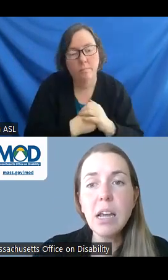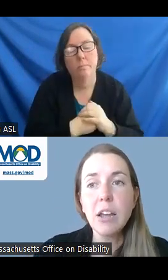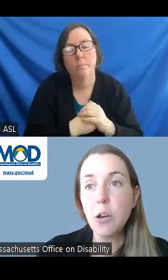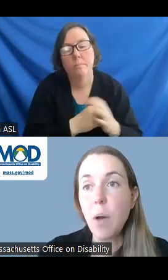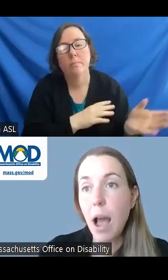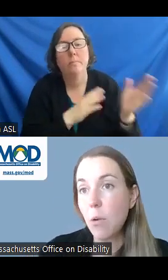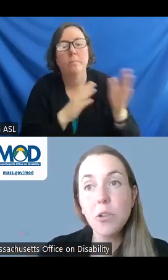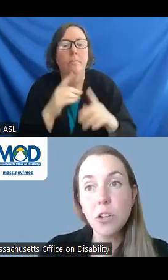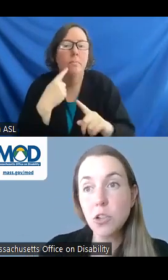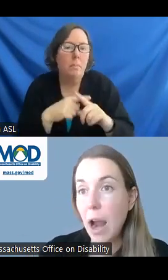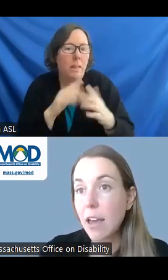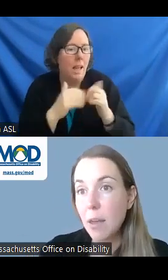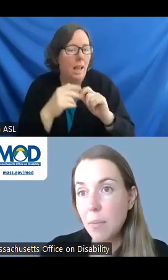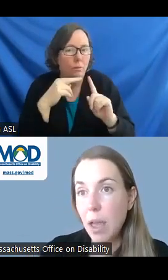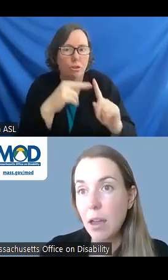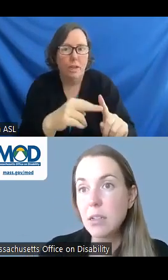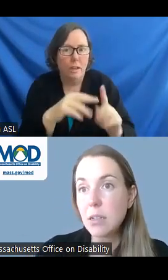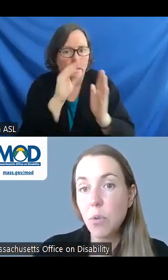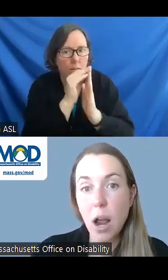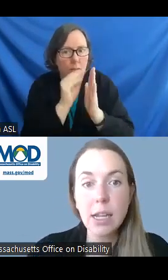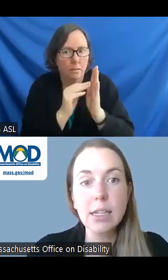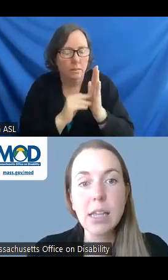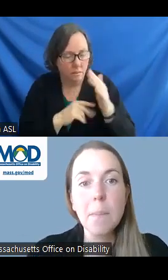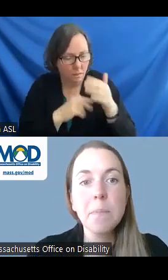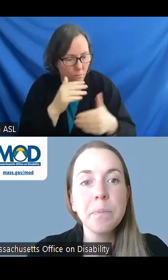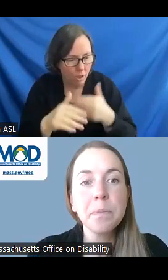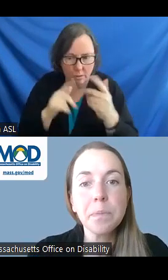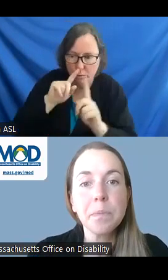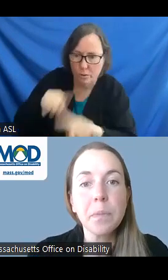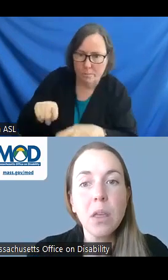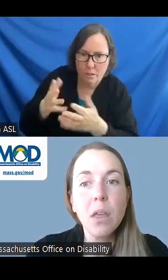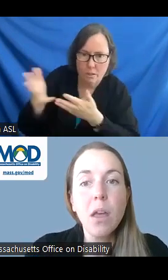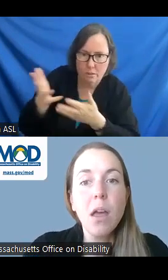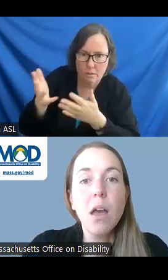And how are you going to track them and process them?